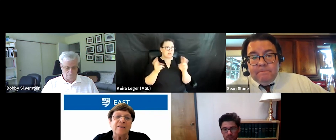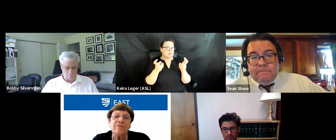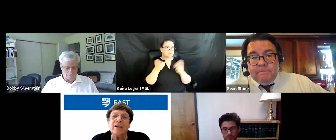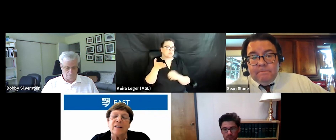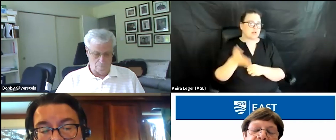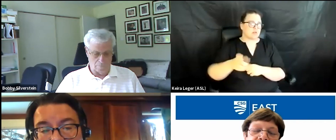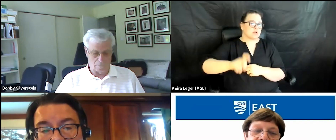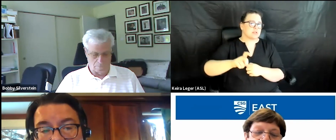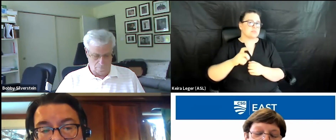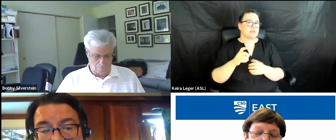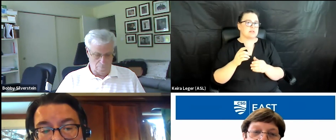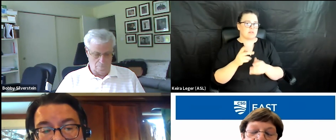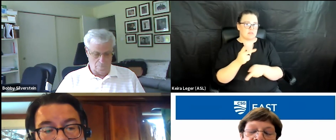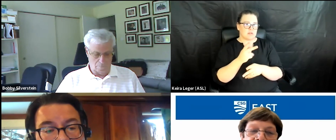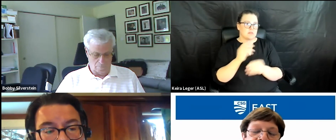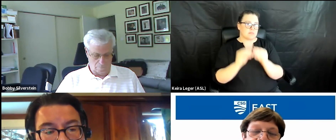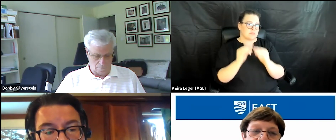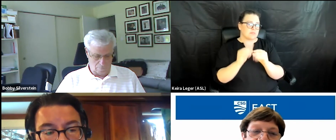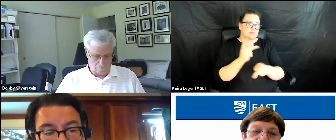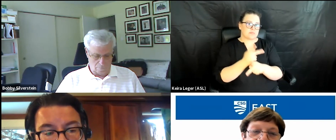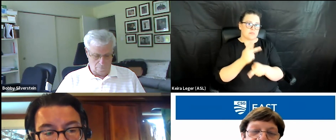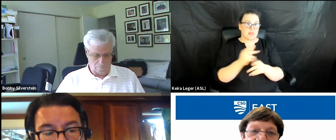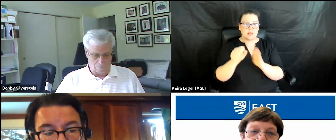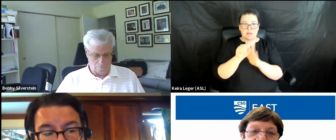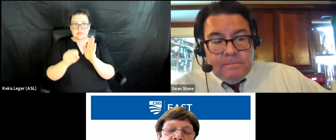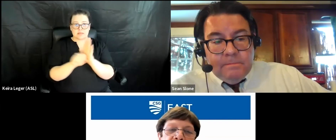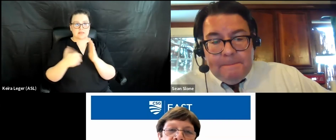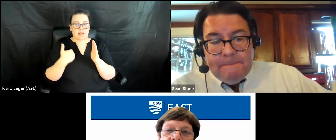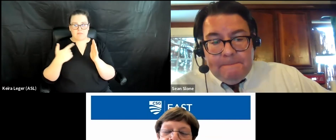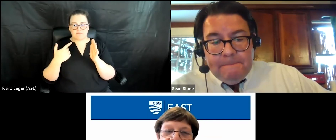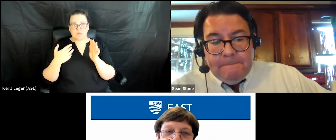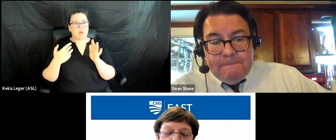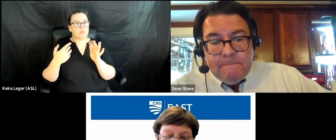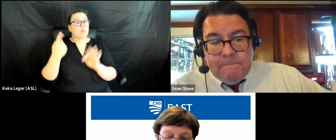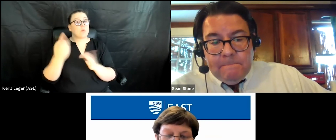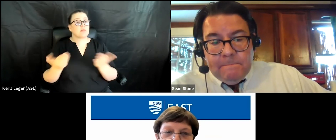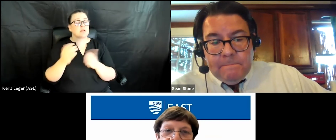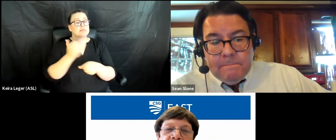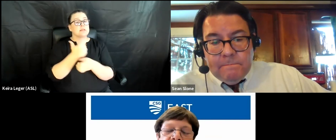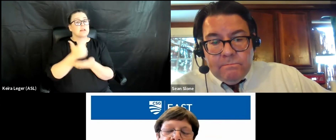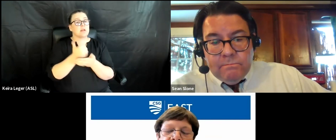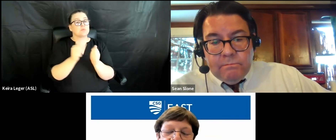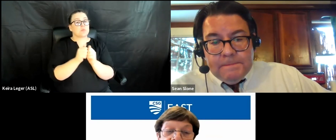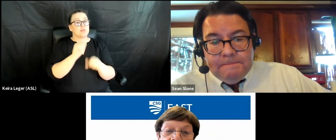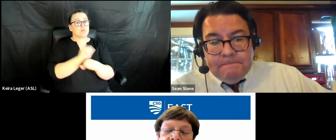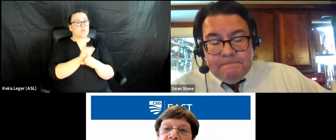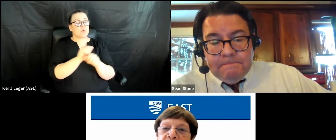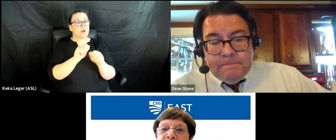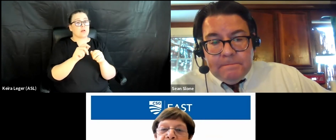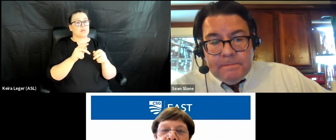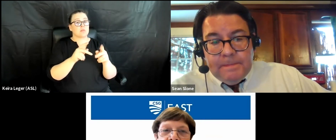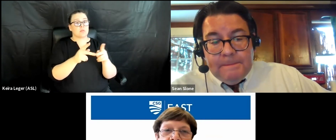States have, and one of the things that helps with the workforce are these interstate